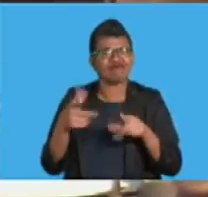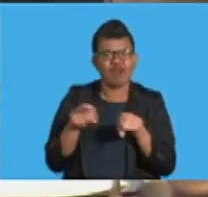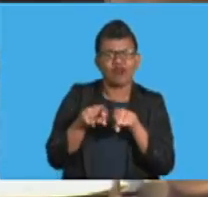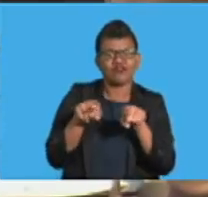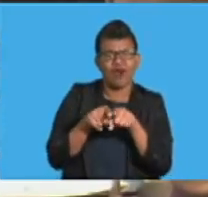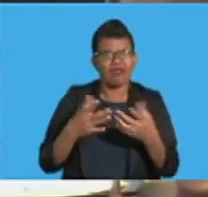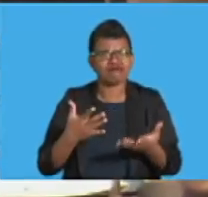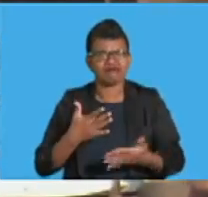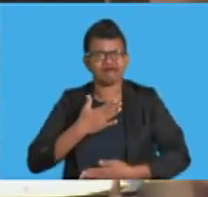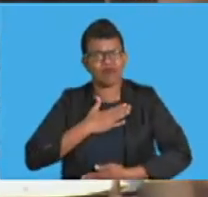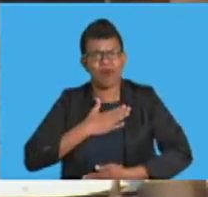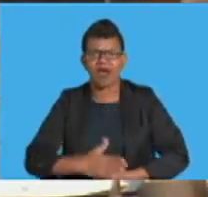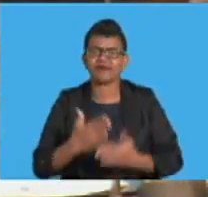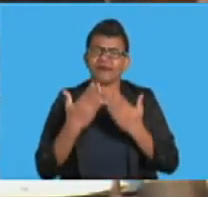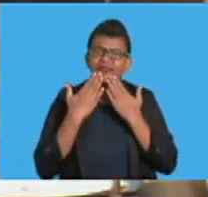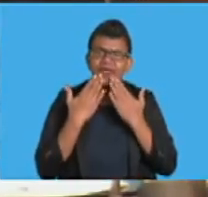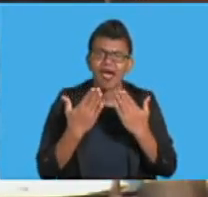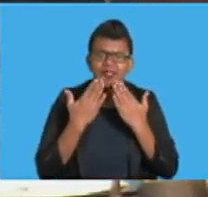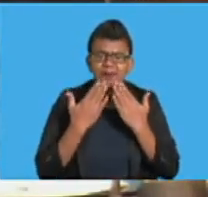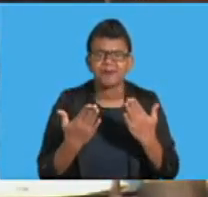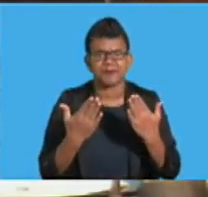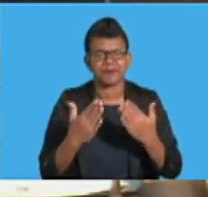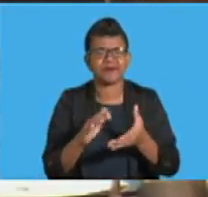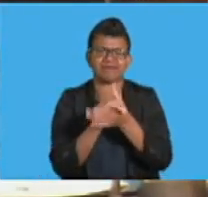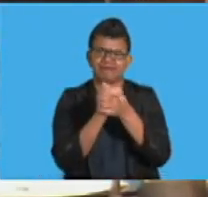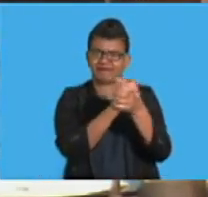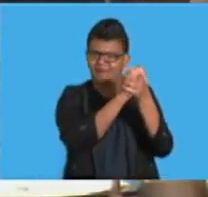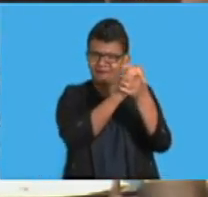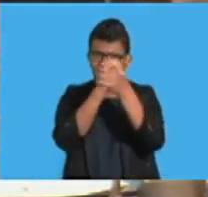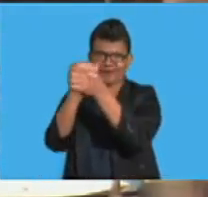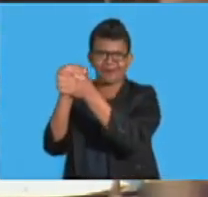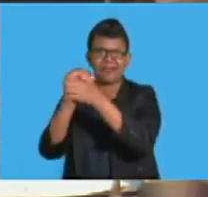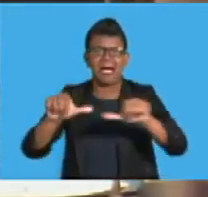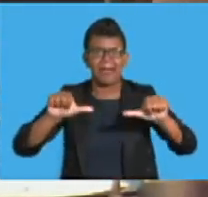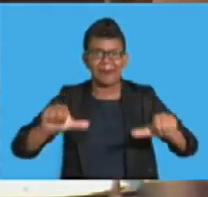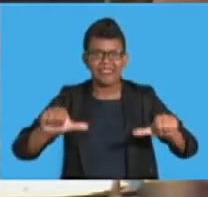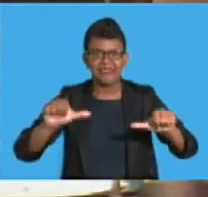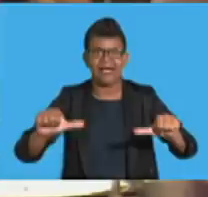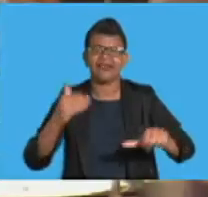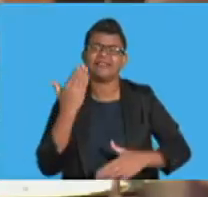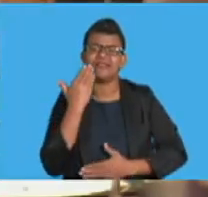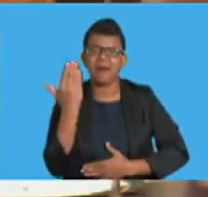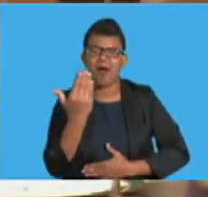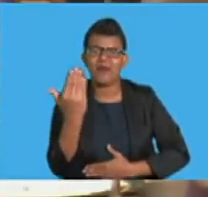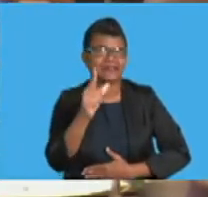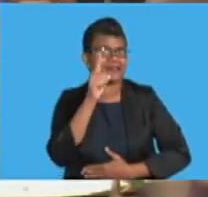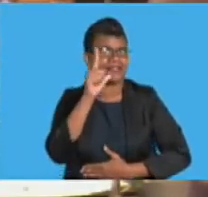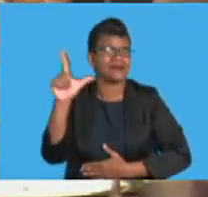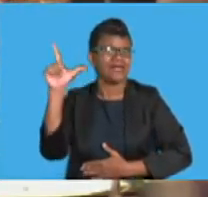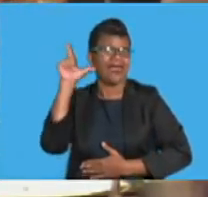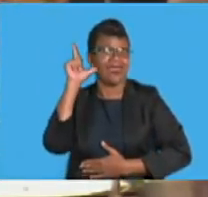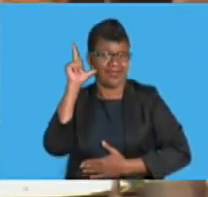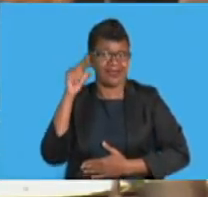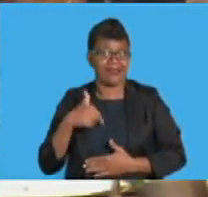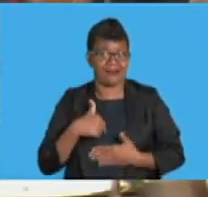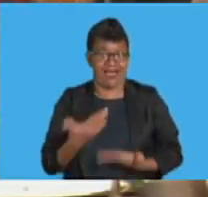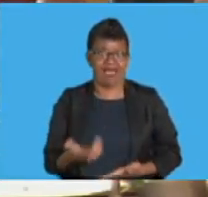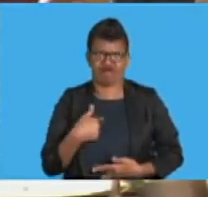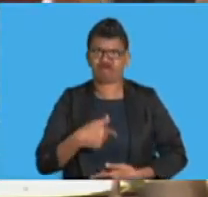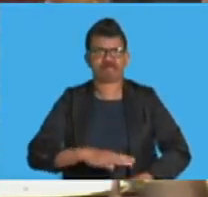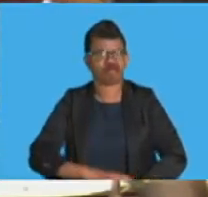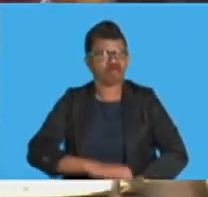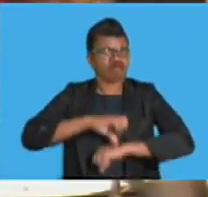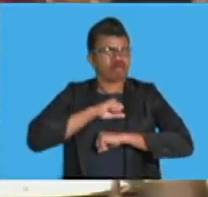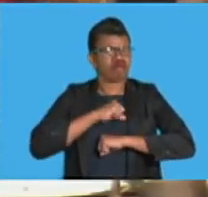my thanks and appreciation for His Excellency's most gracious speech, and I'm confident that we all will take note of his wisdom and